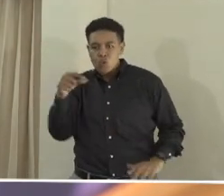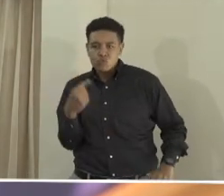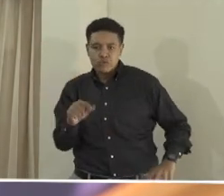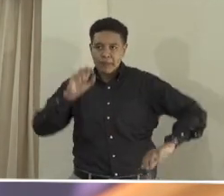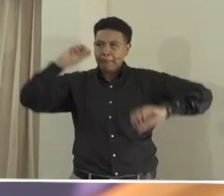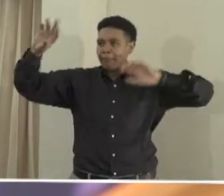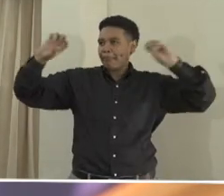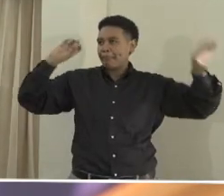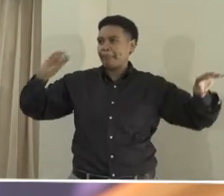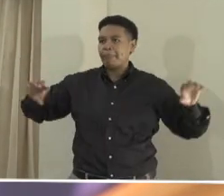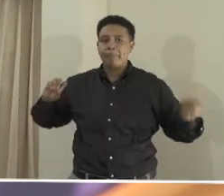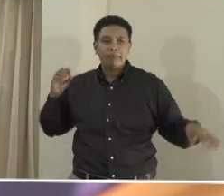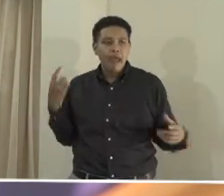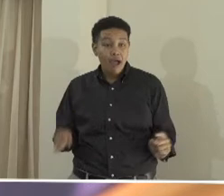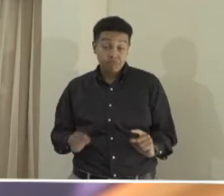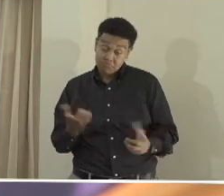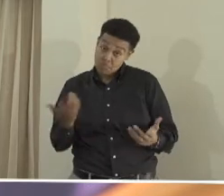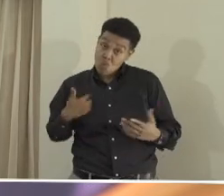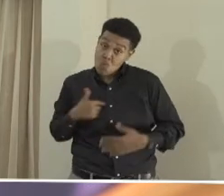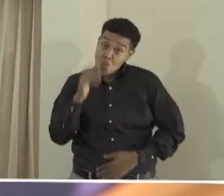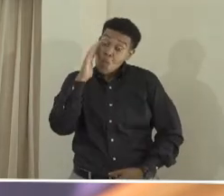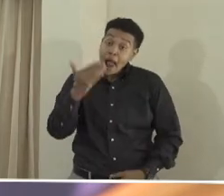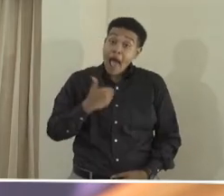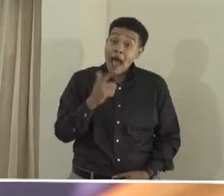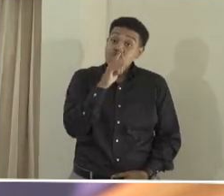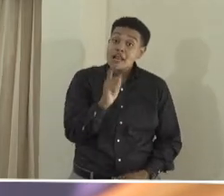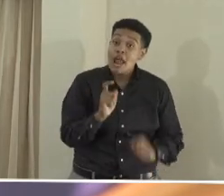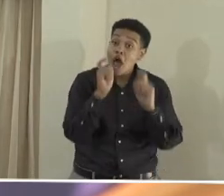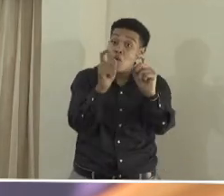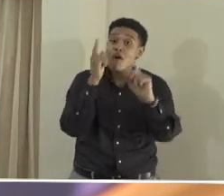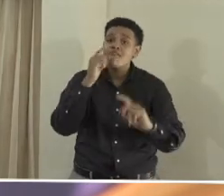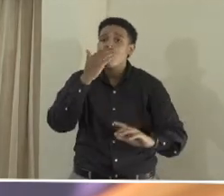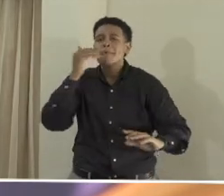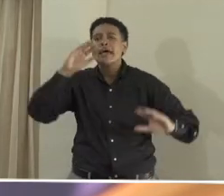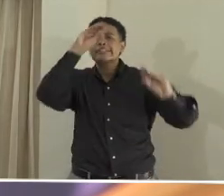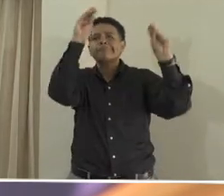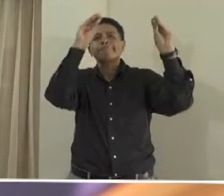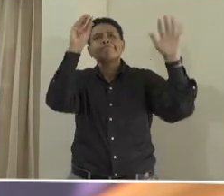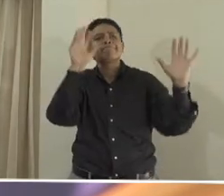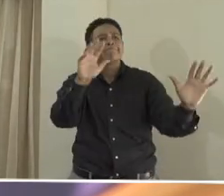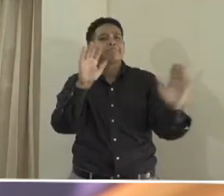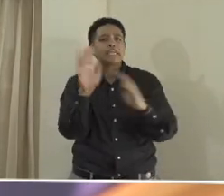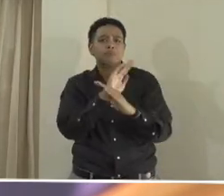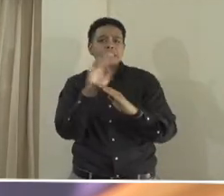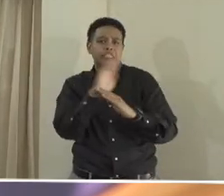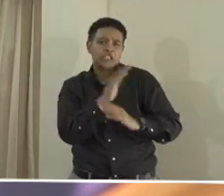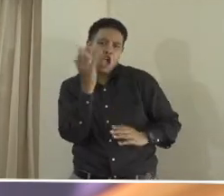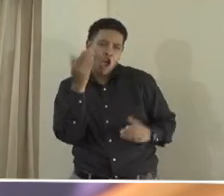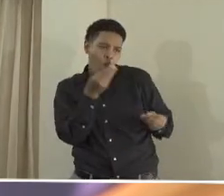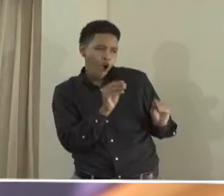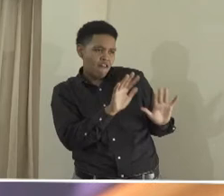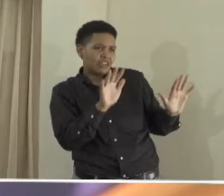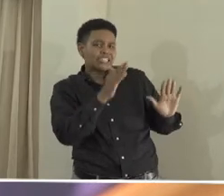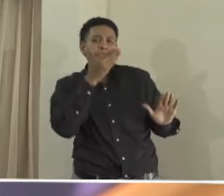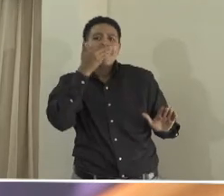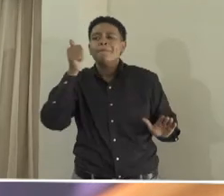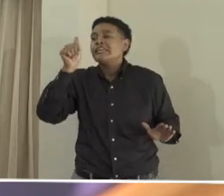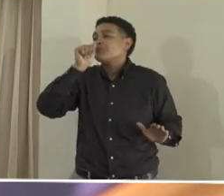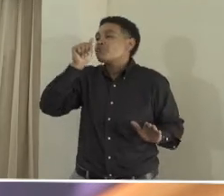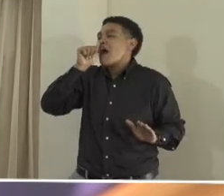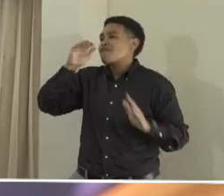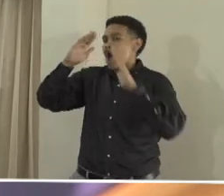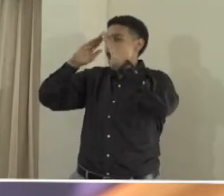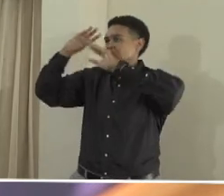And so we will have awards for the best decorated business office, the best decorated private